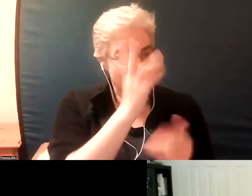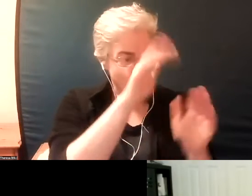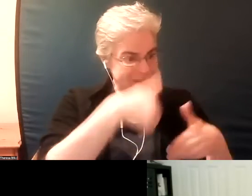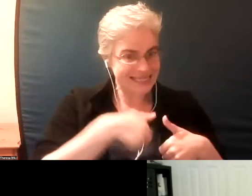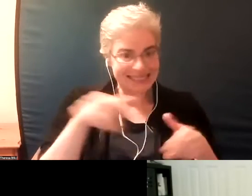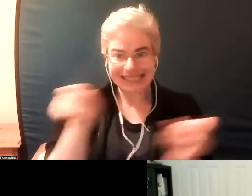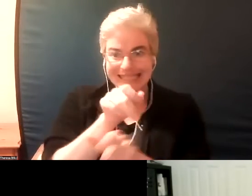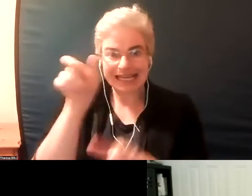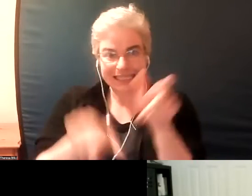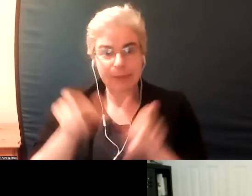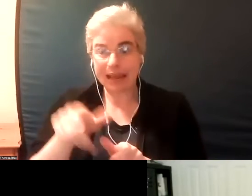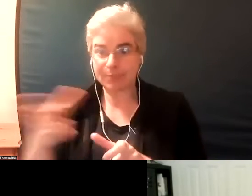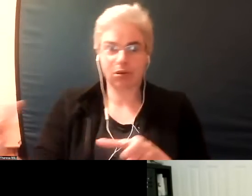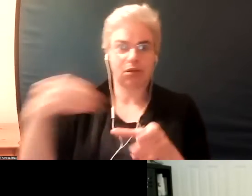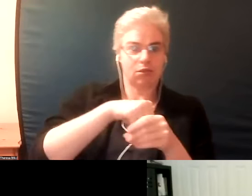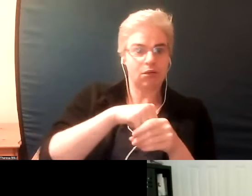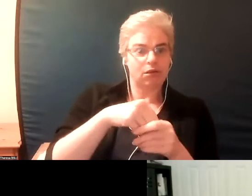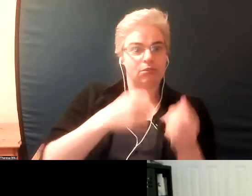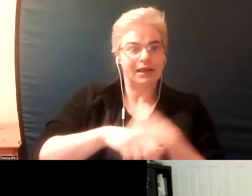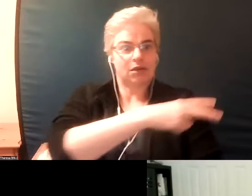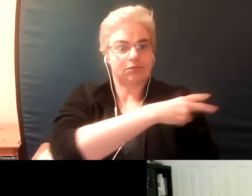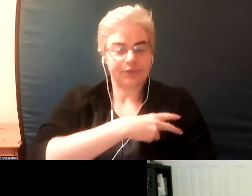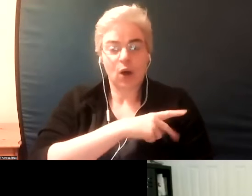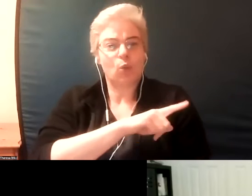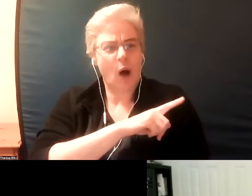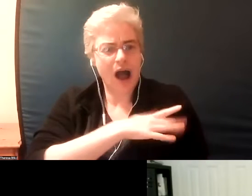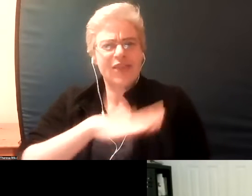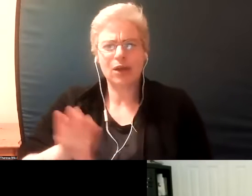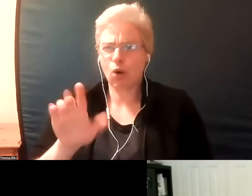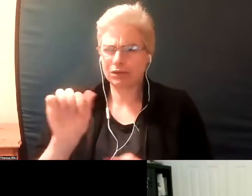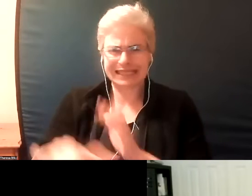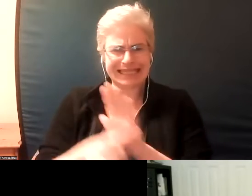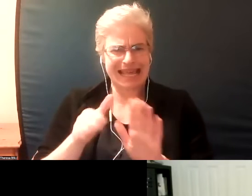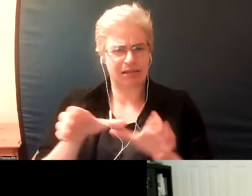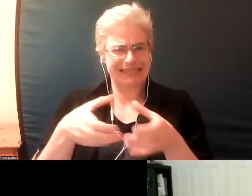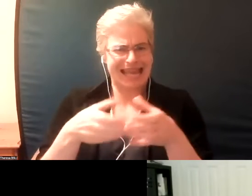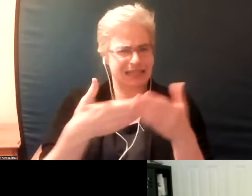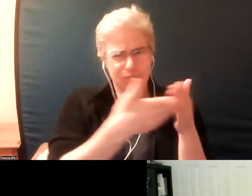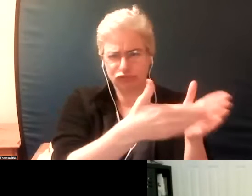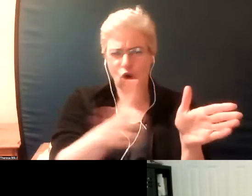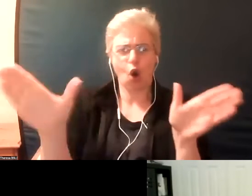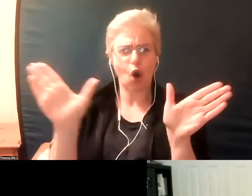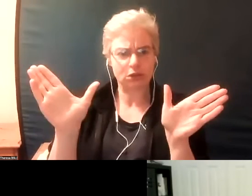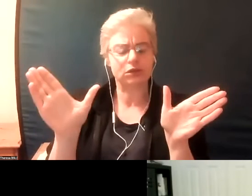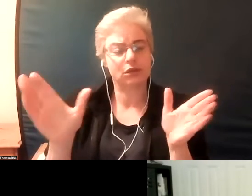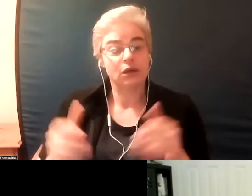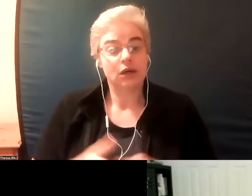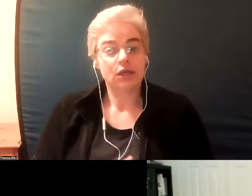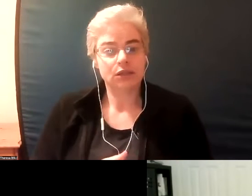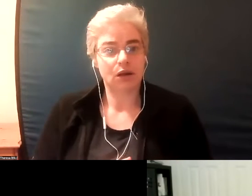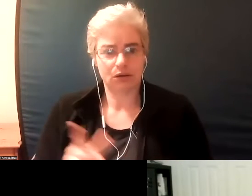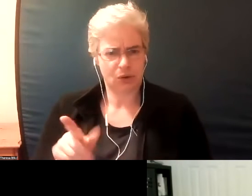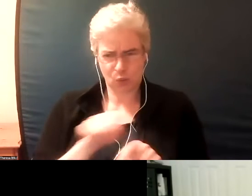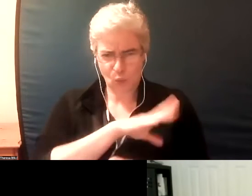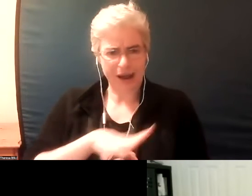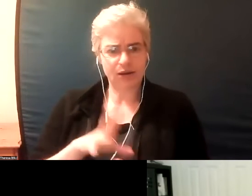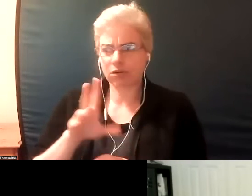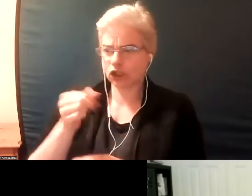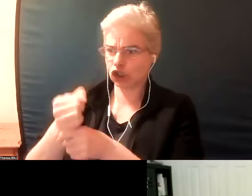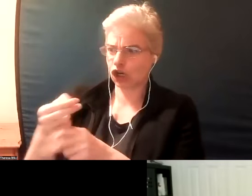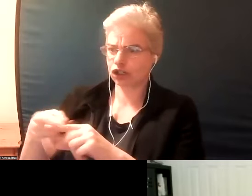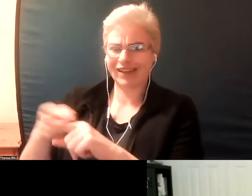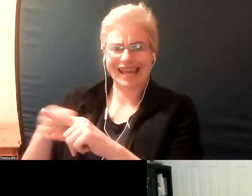doing so specifically to broaden the skill sets of their teams. Well, what about the Church of England? I don't